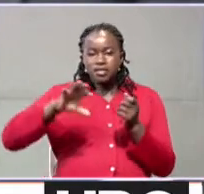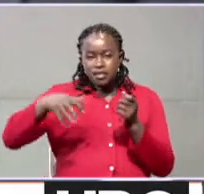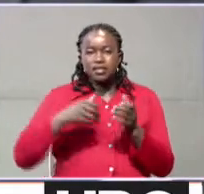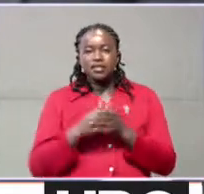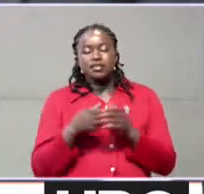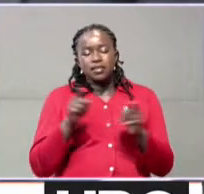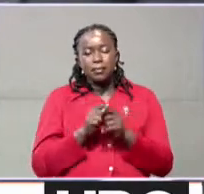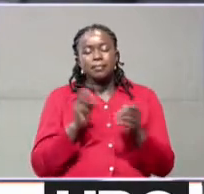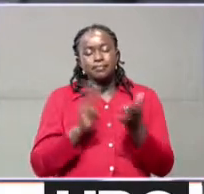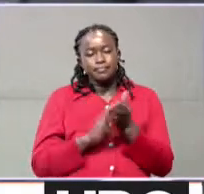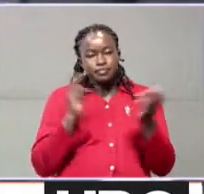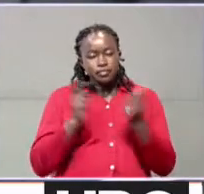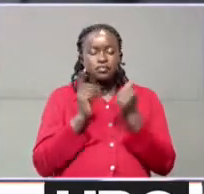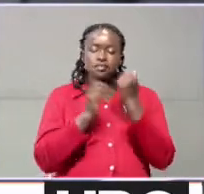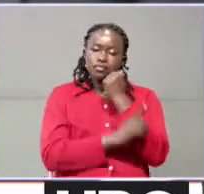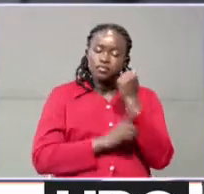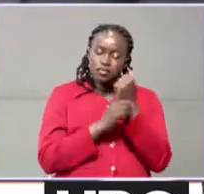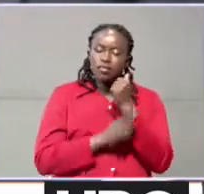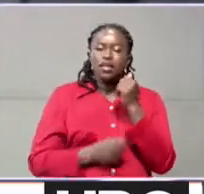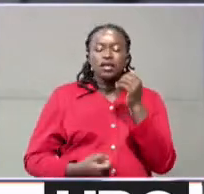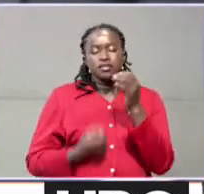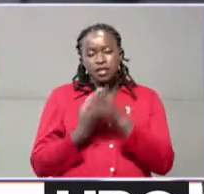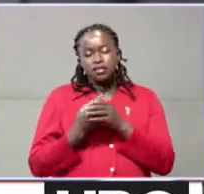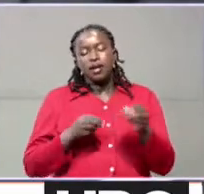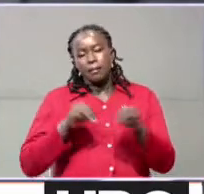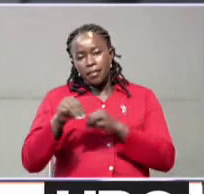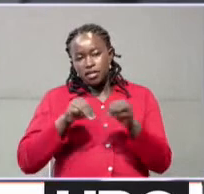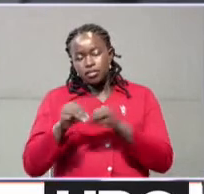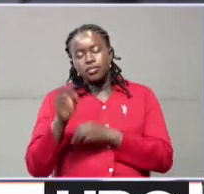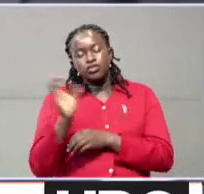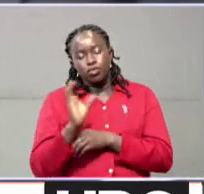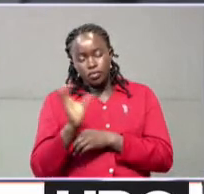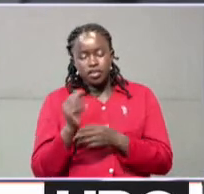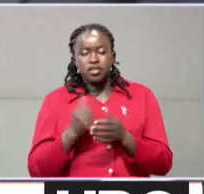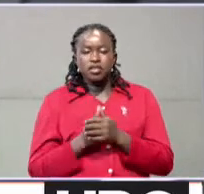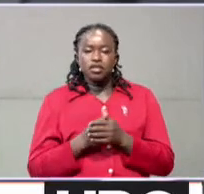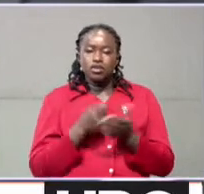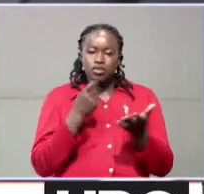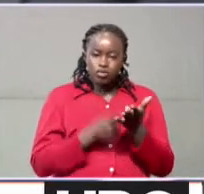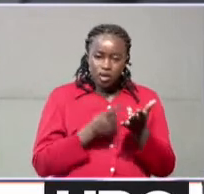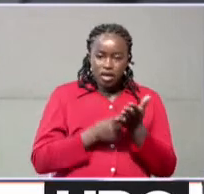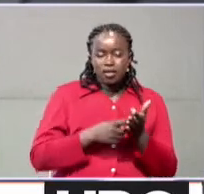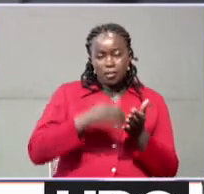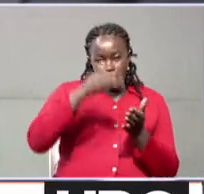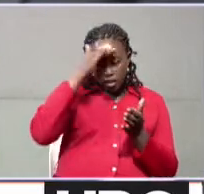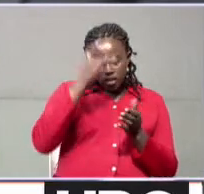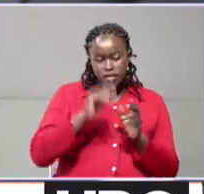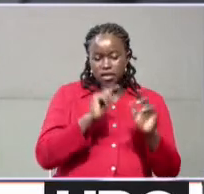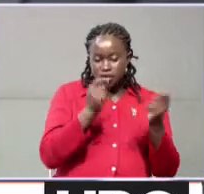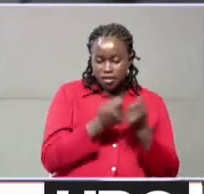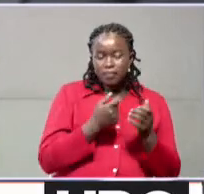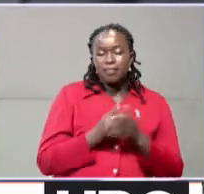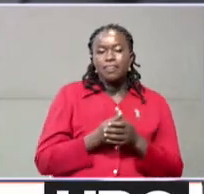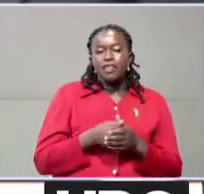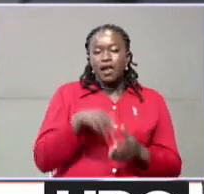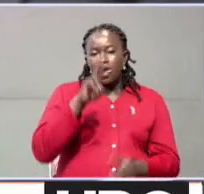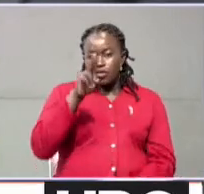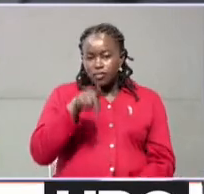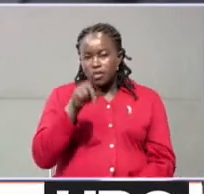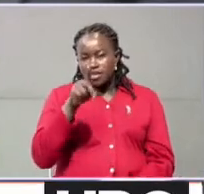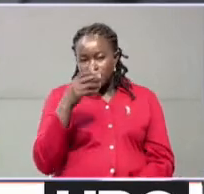embarrassed district disaster management committees uganda police force uganda people's defense